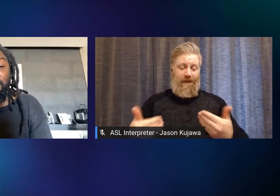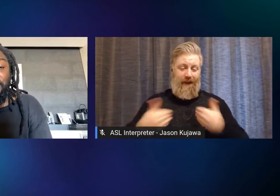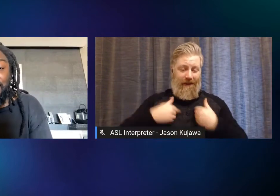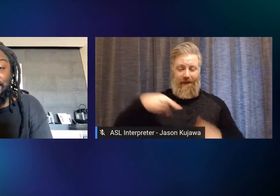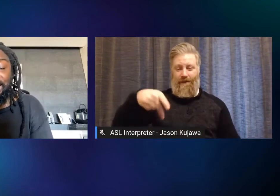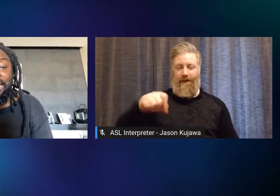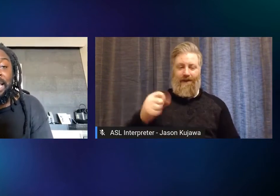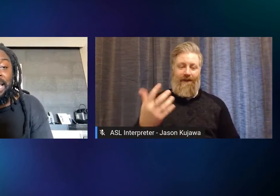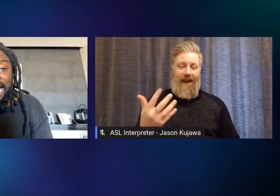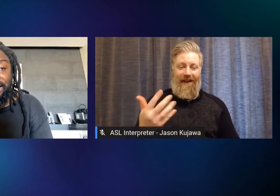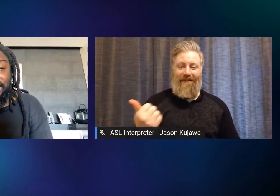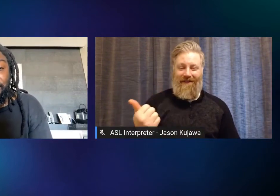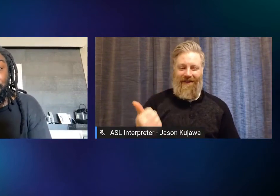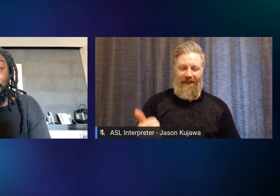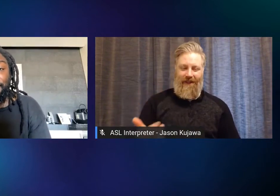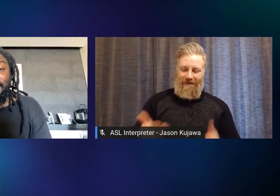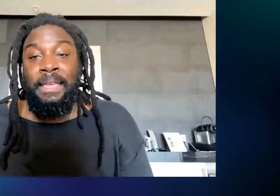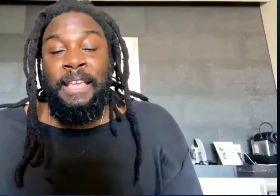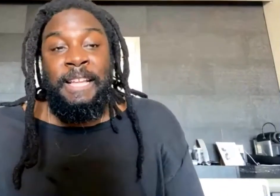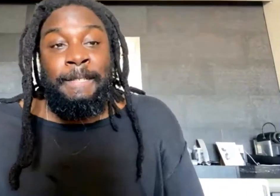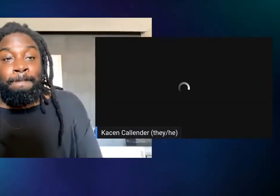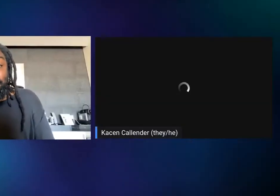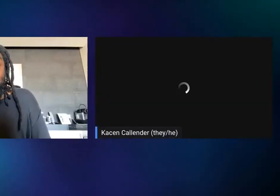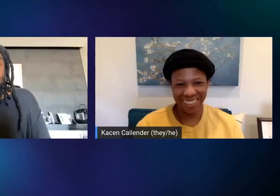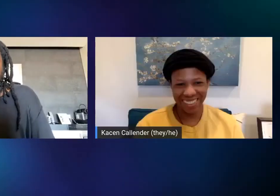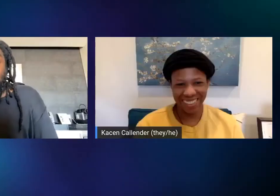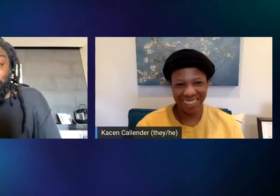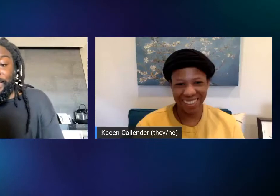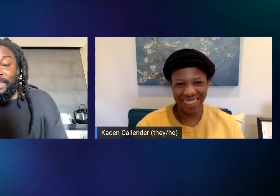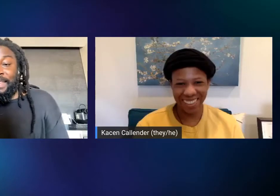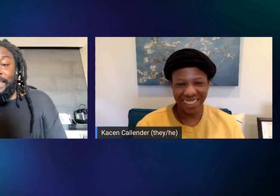it up for Kaysen Callender.